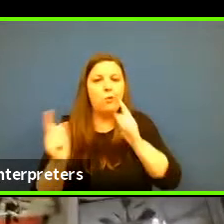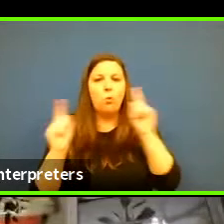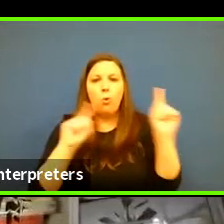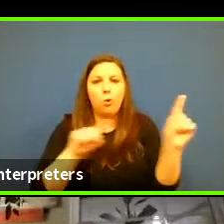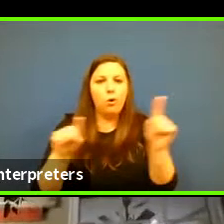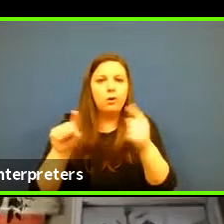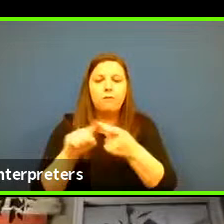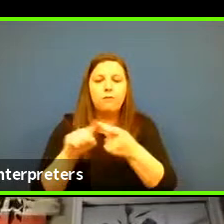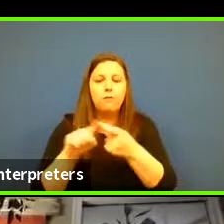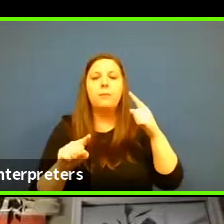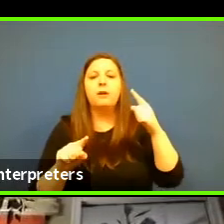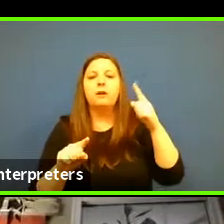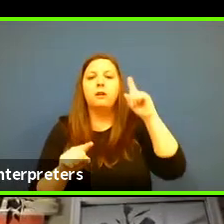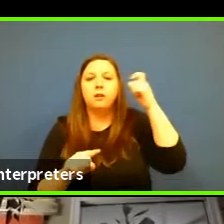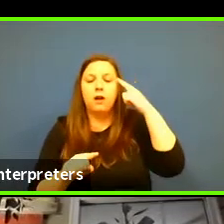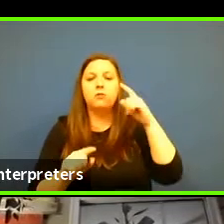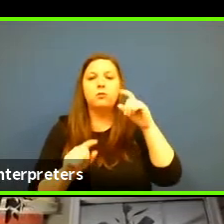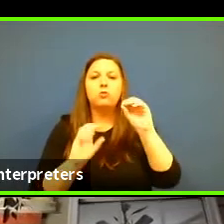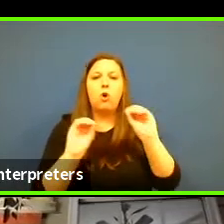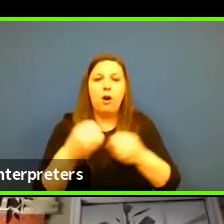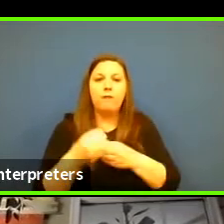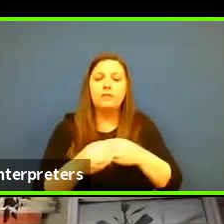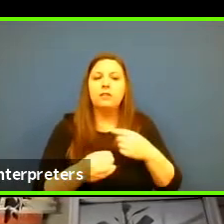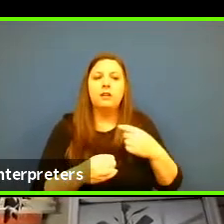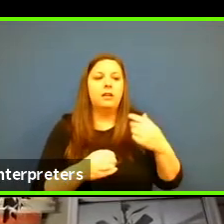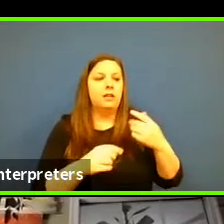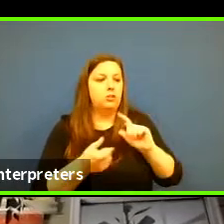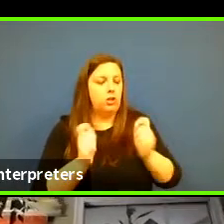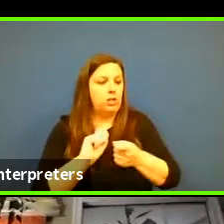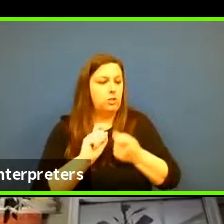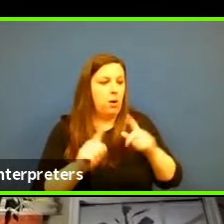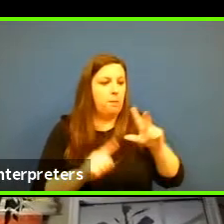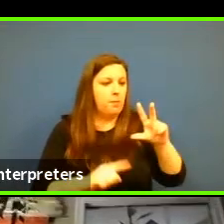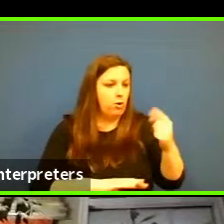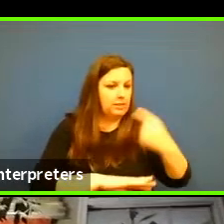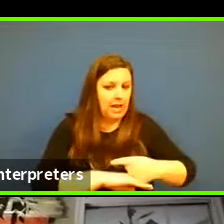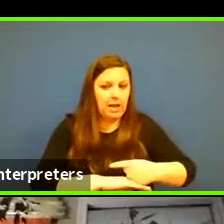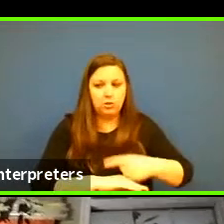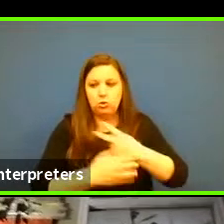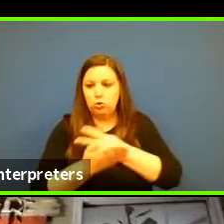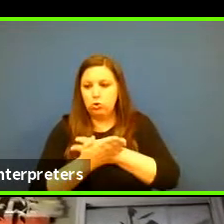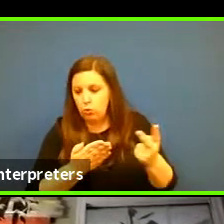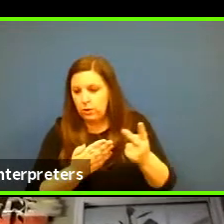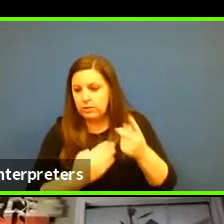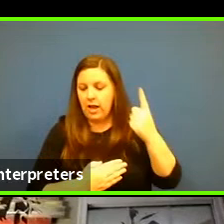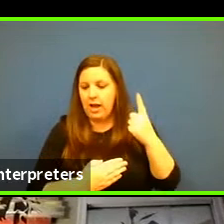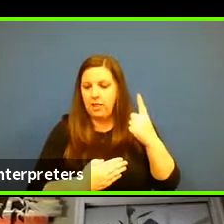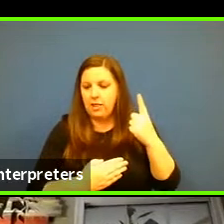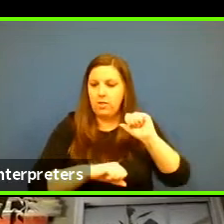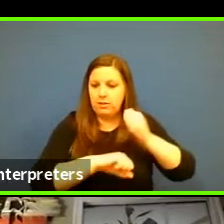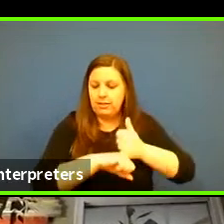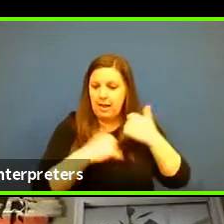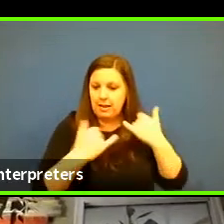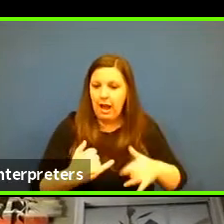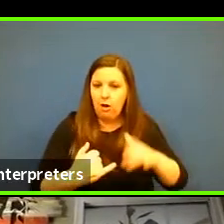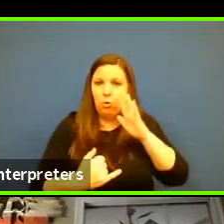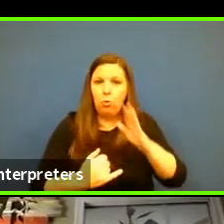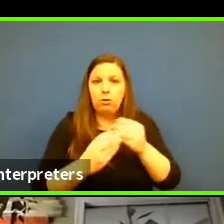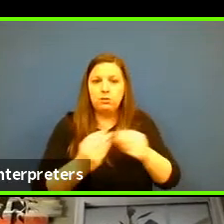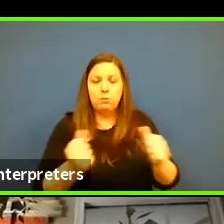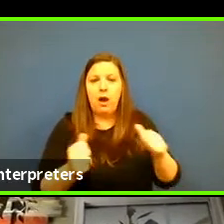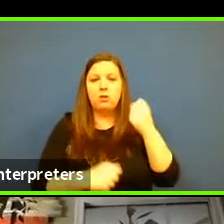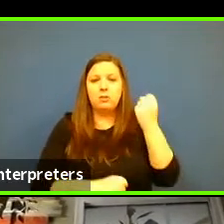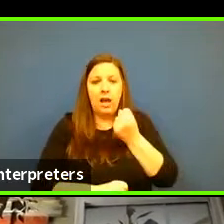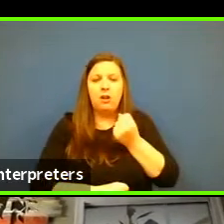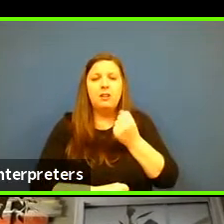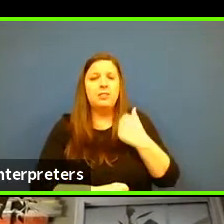30 days to 2-week intervals. The one in place now expires Saturday, so I presume we'll get something either